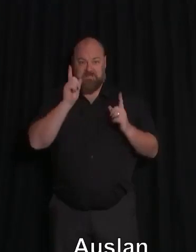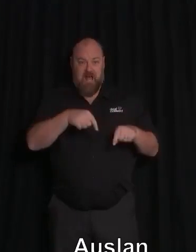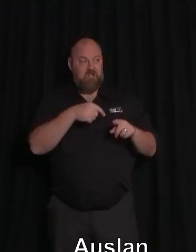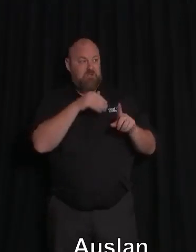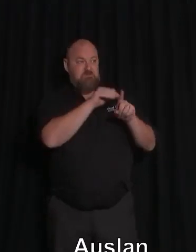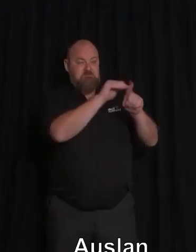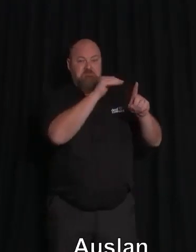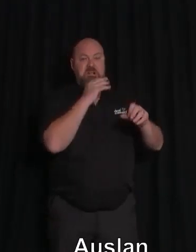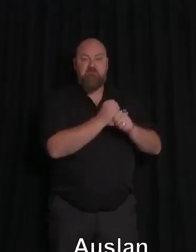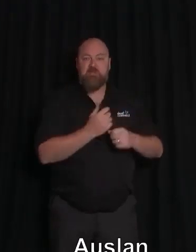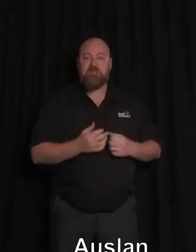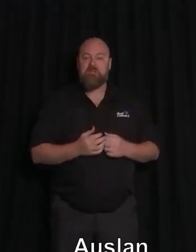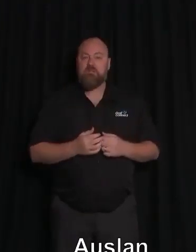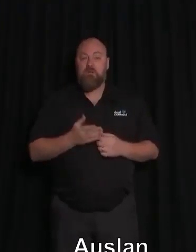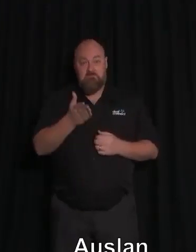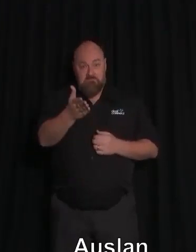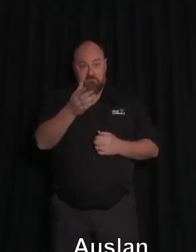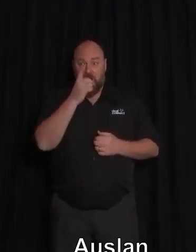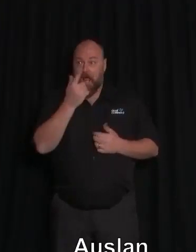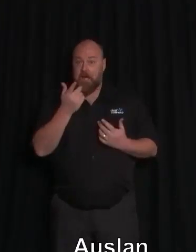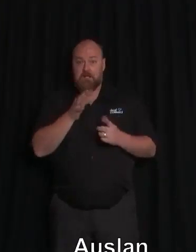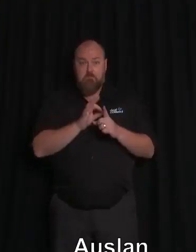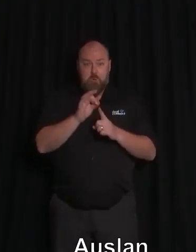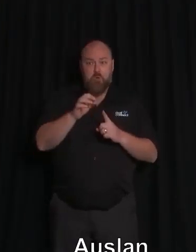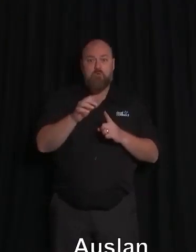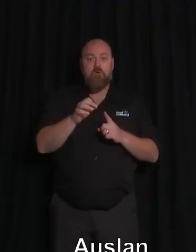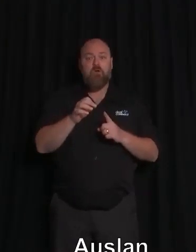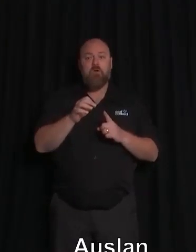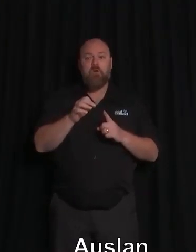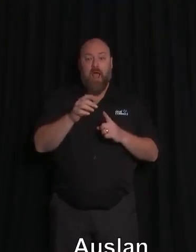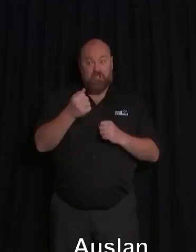can support and improve the work in the ACT.